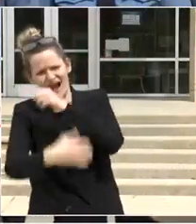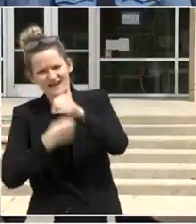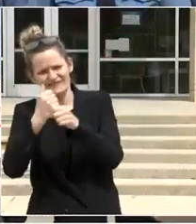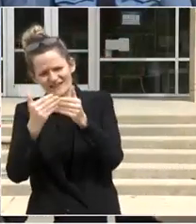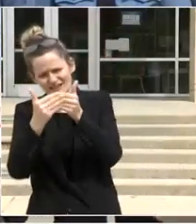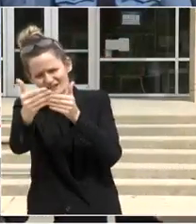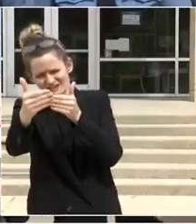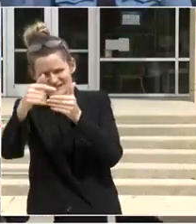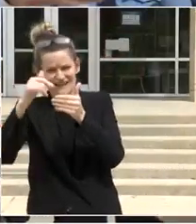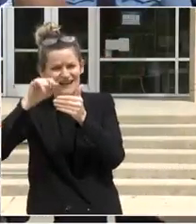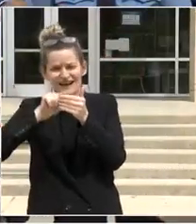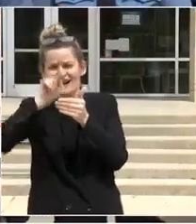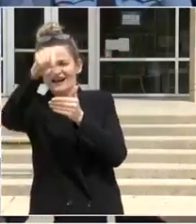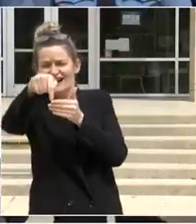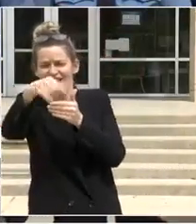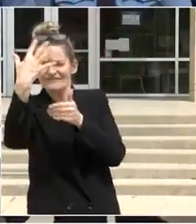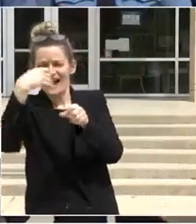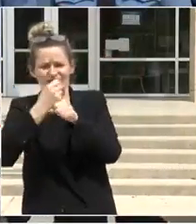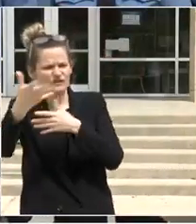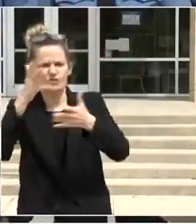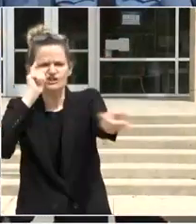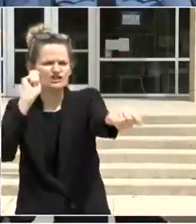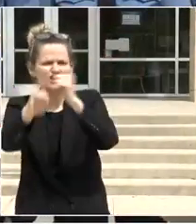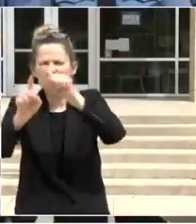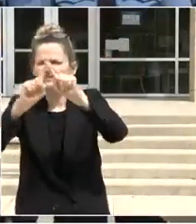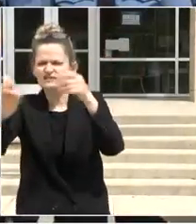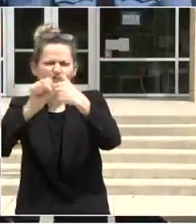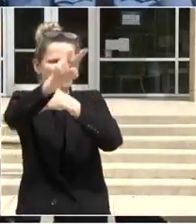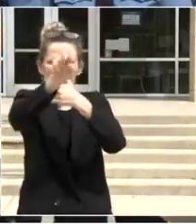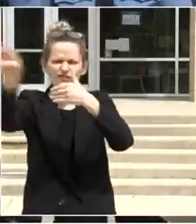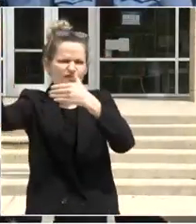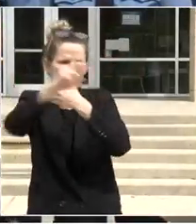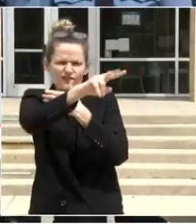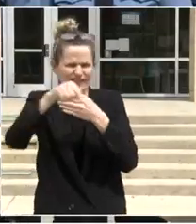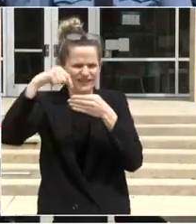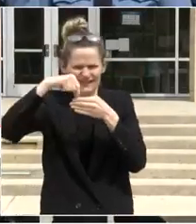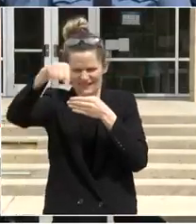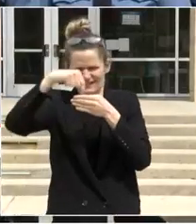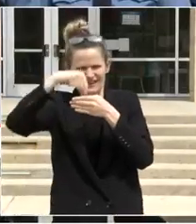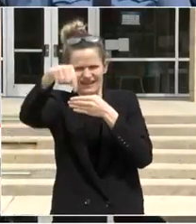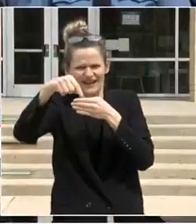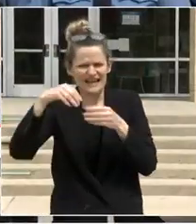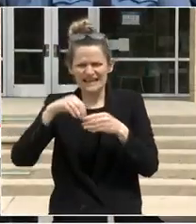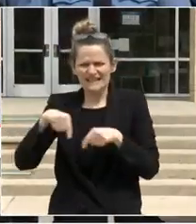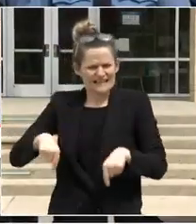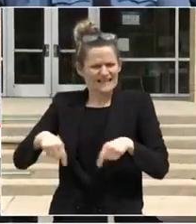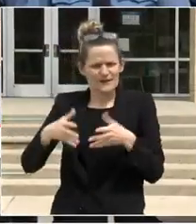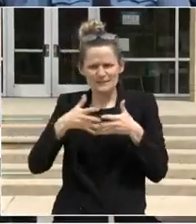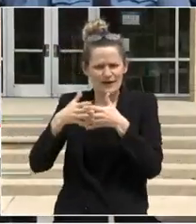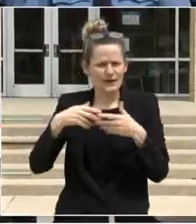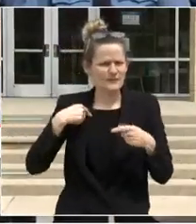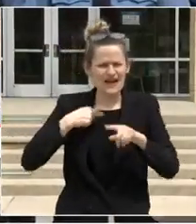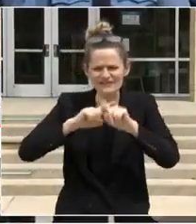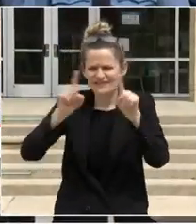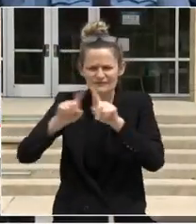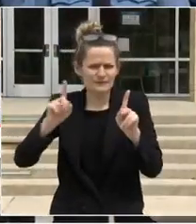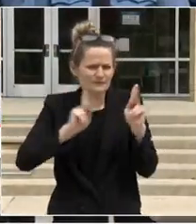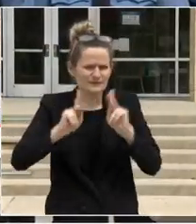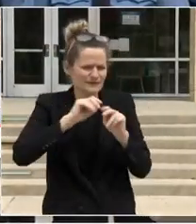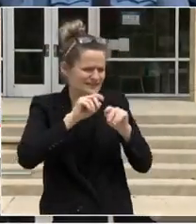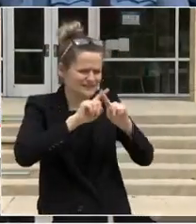no different in other places within corporate America where you have an educated workforce who have an opportunity to do something